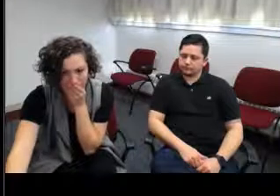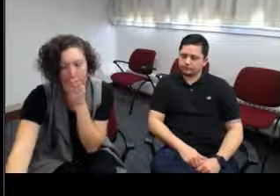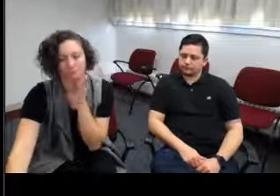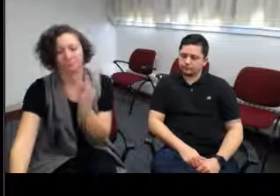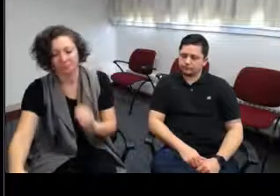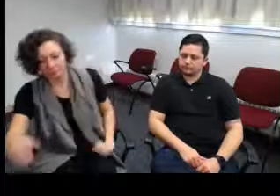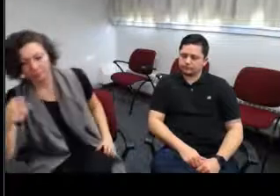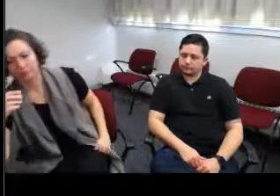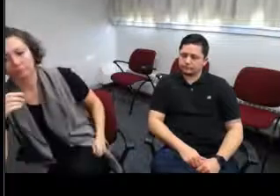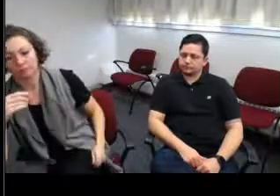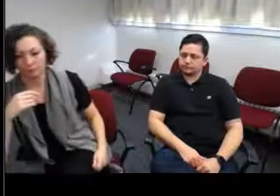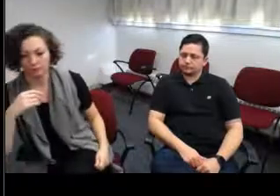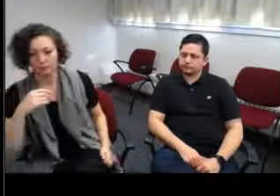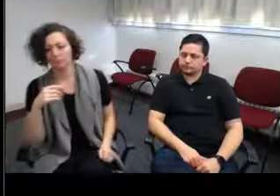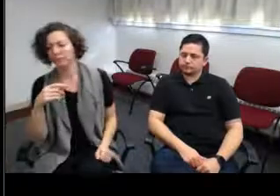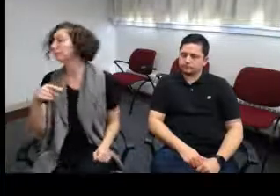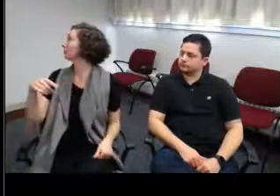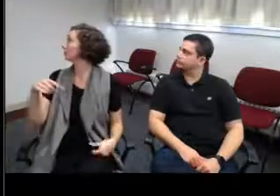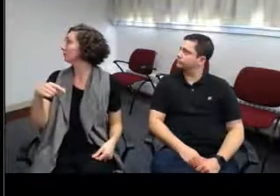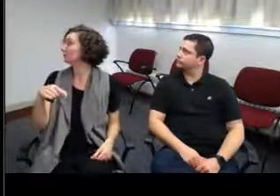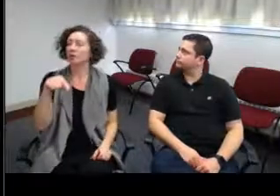Here's an example.